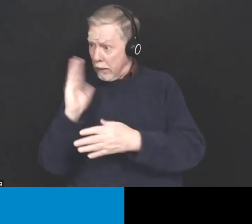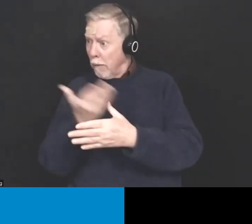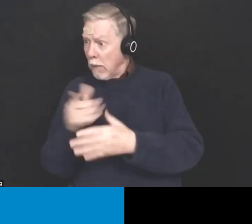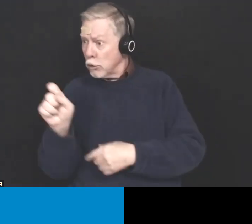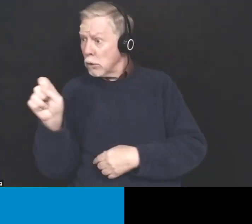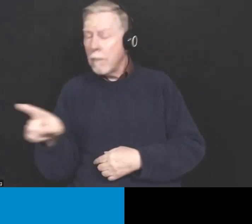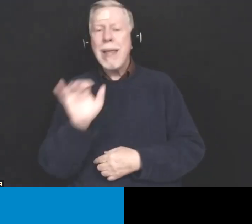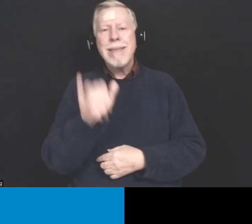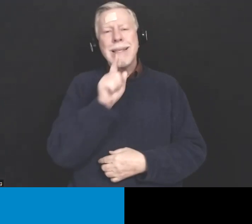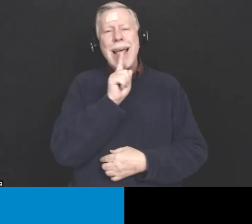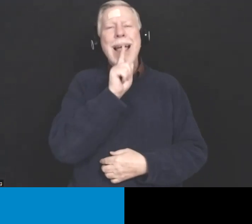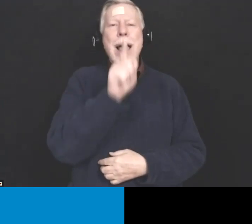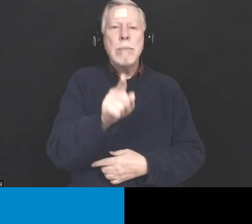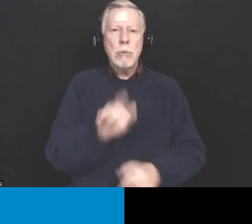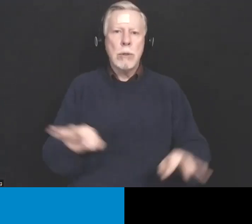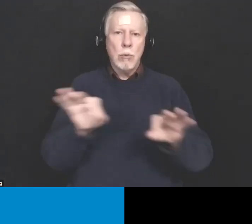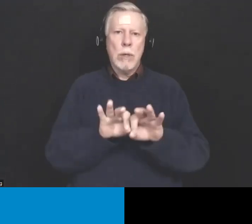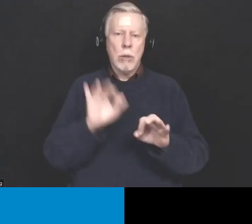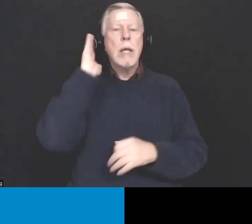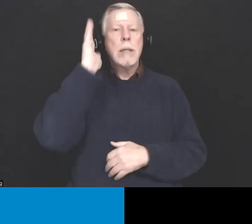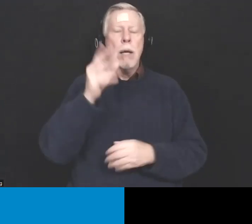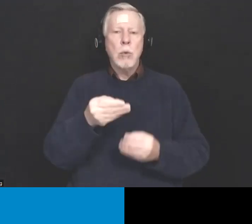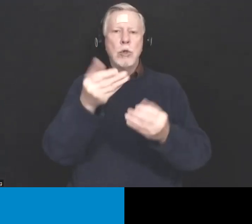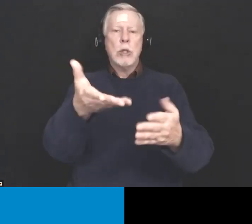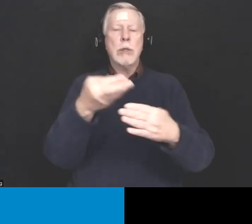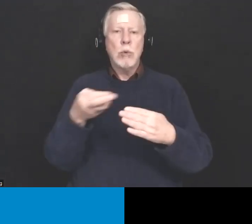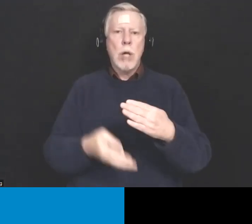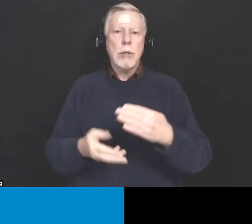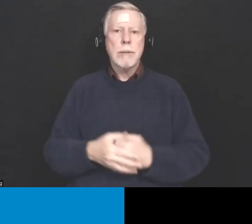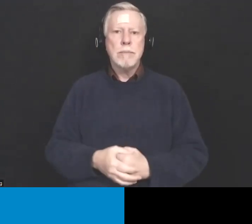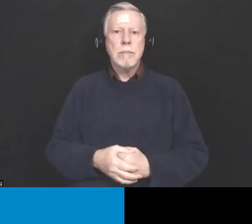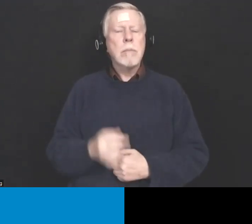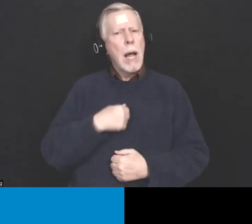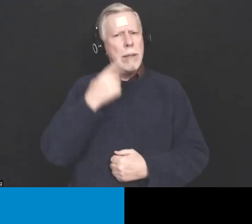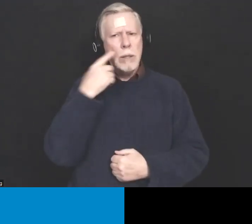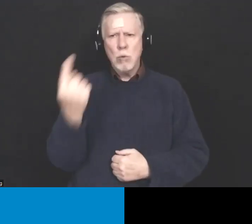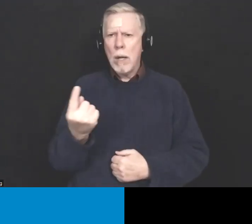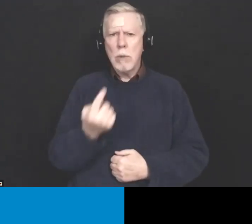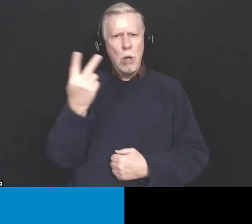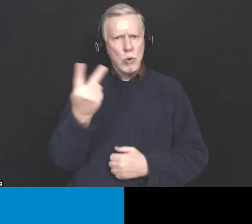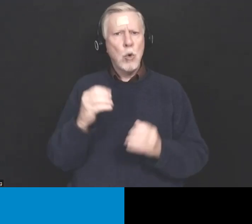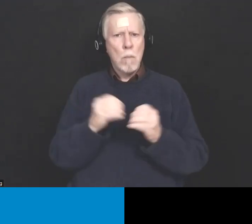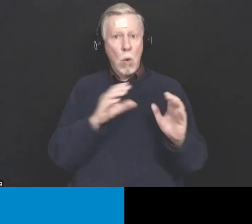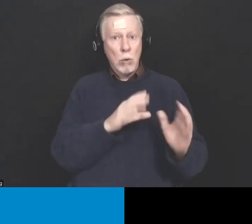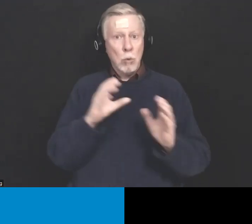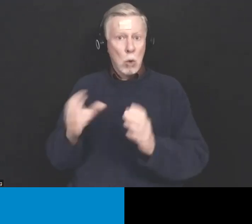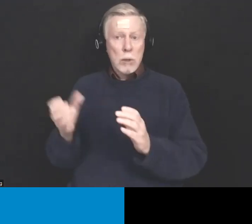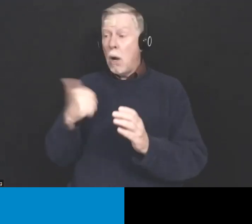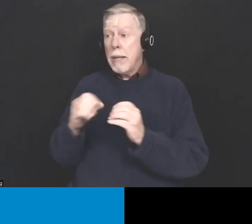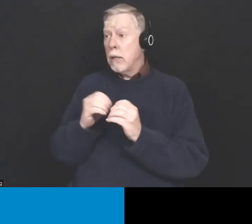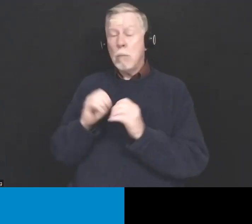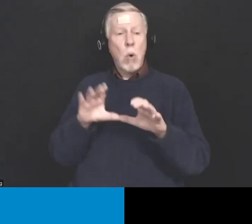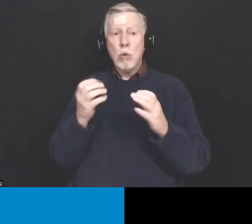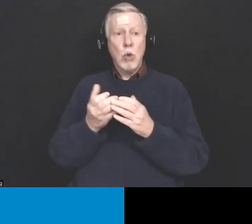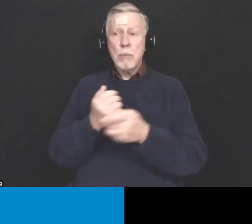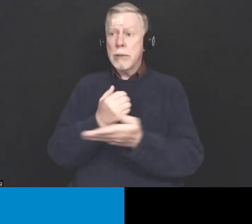absolutely critical, and that's what's going to yield results. I think there are 1 or 2 more groups, so I want to jump ahead. Any other groups that haven't